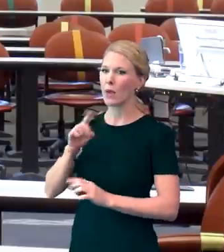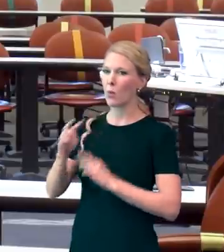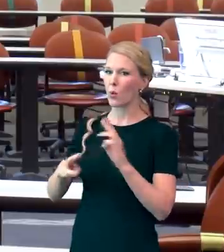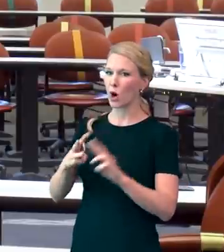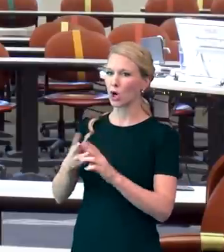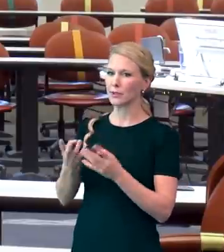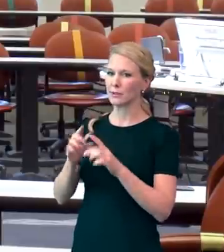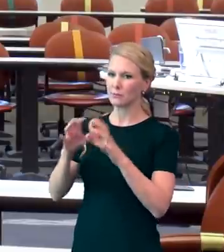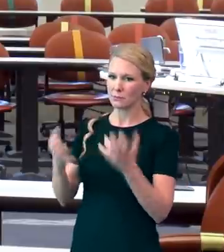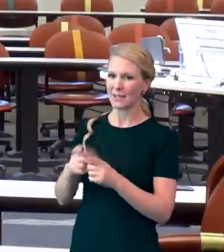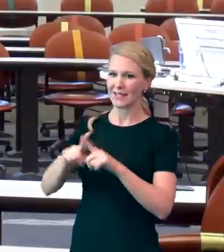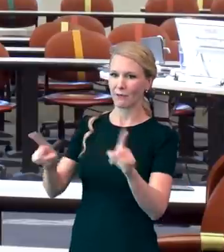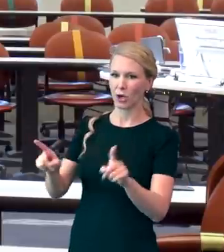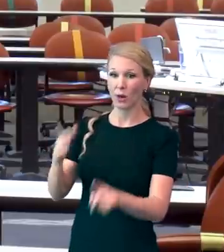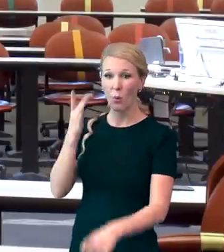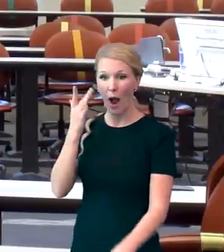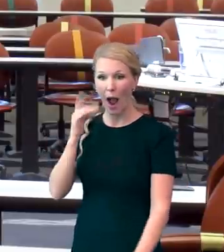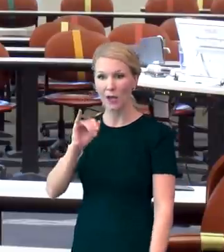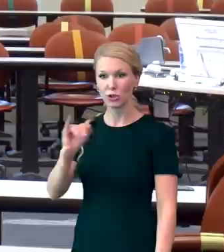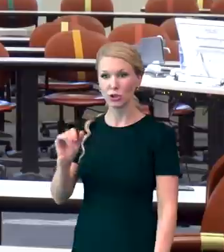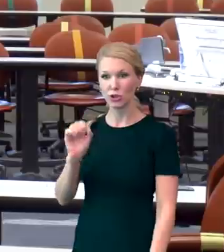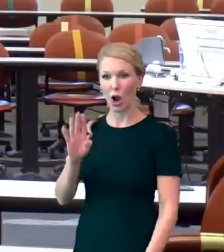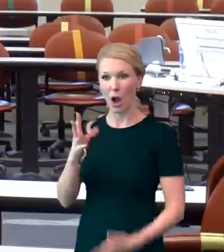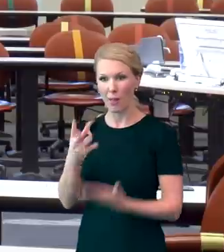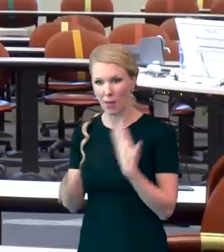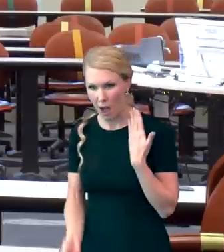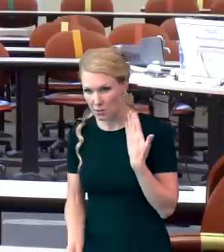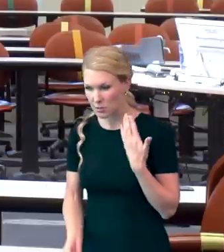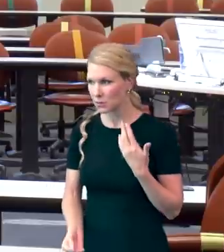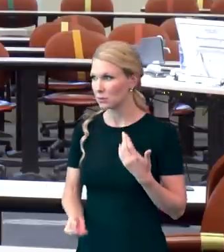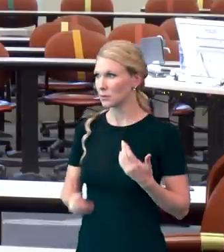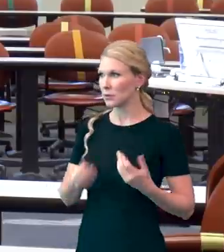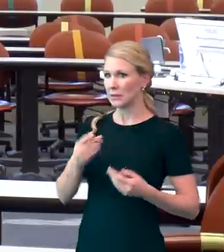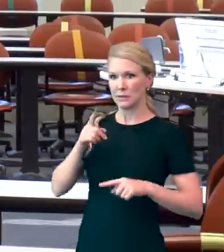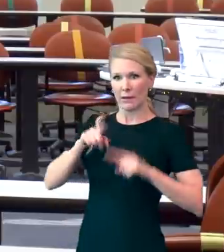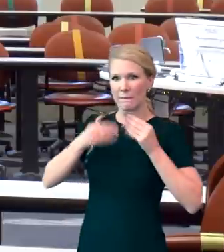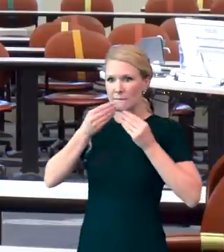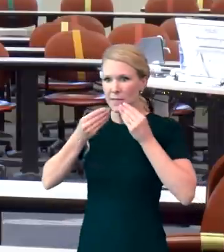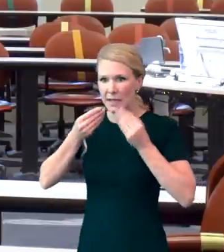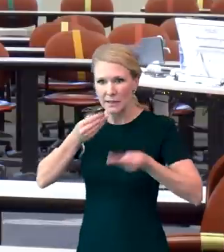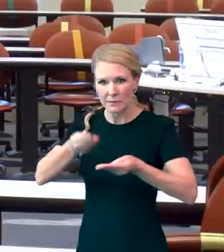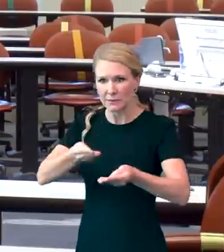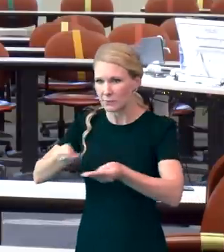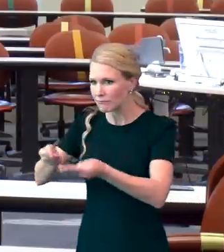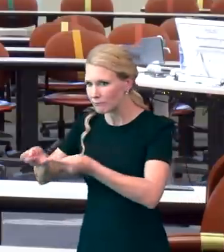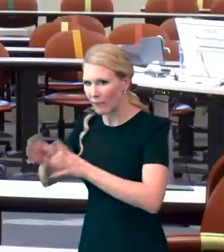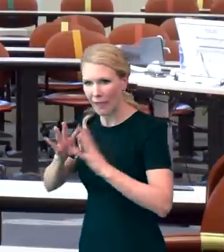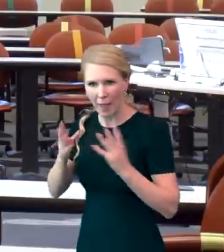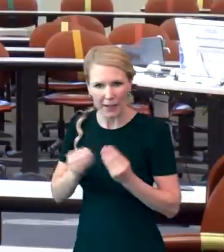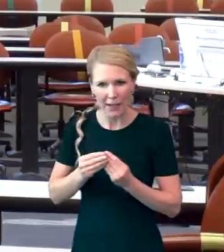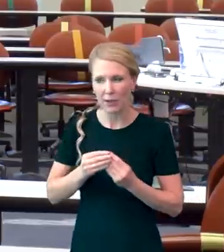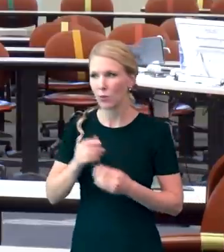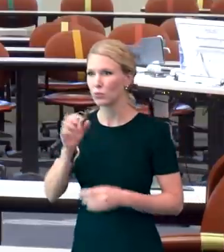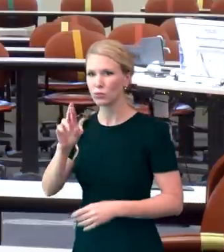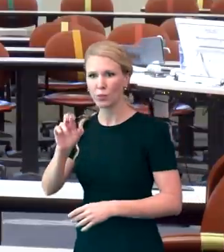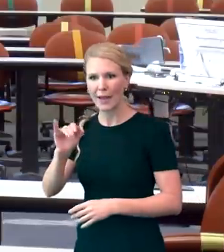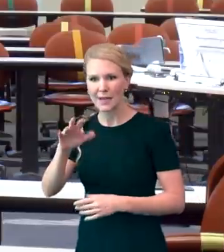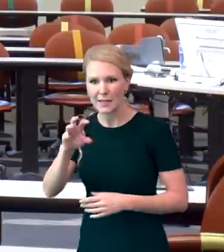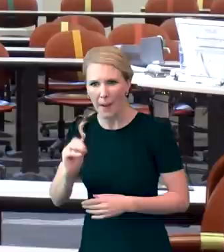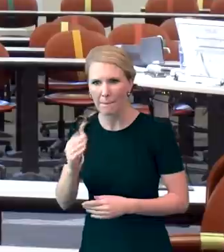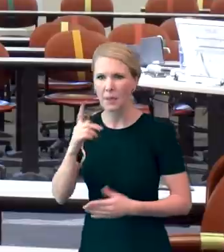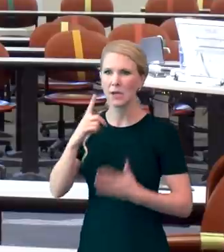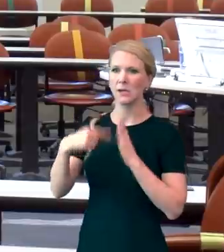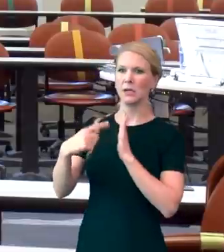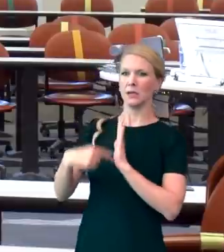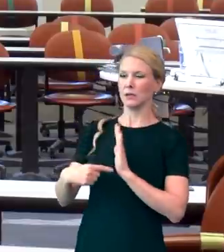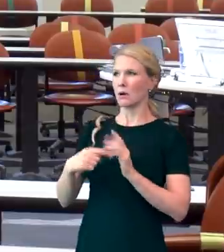today through the loss of a job, insecurity over feeding their family, racism, isolation,